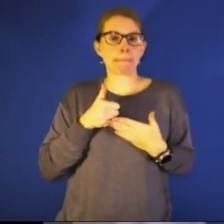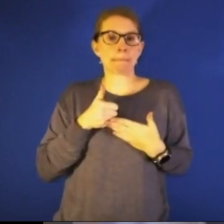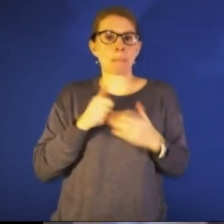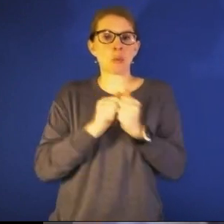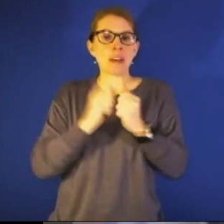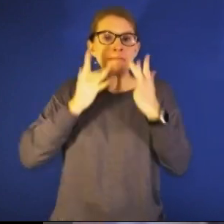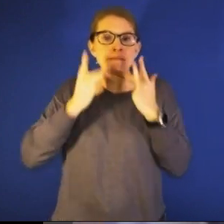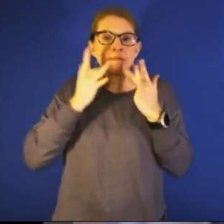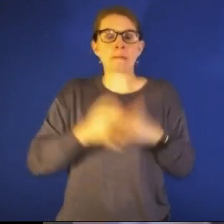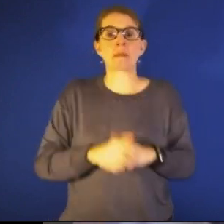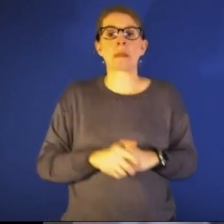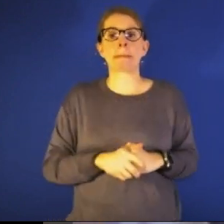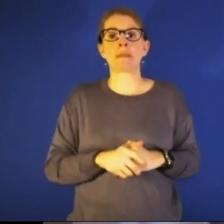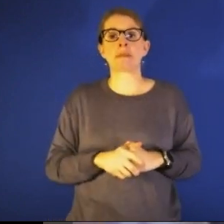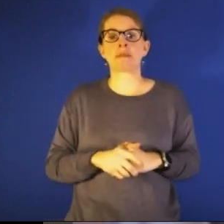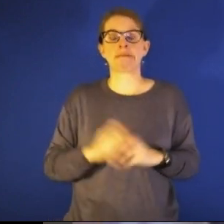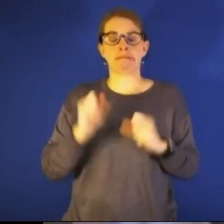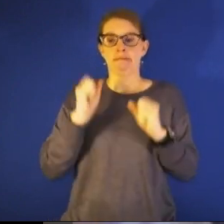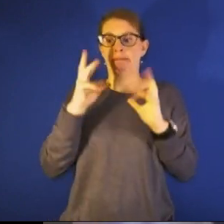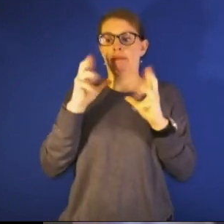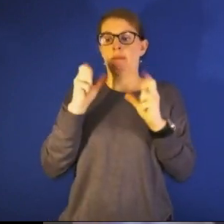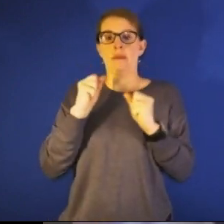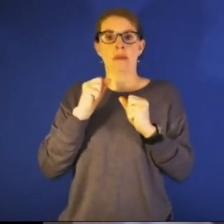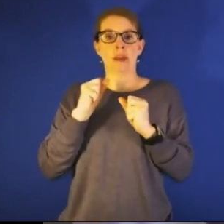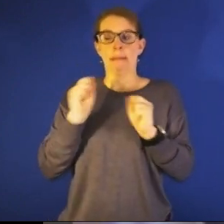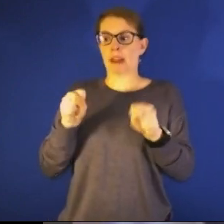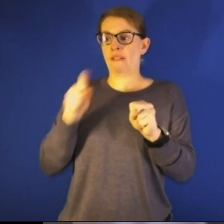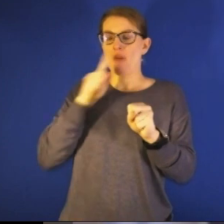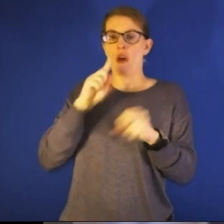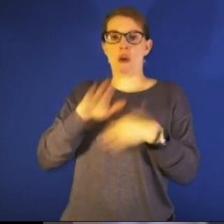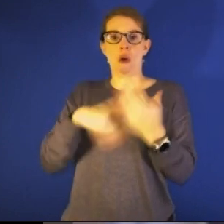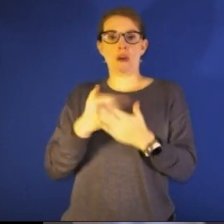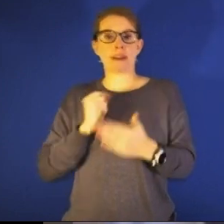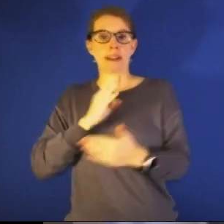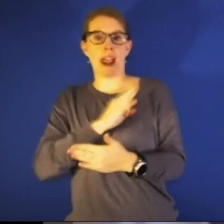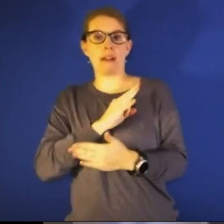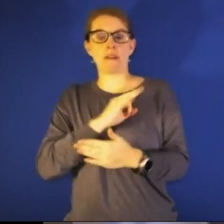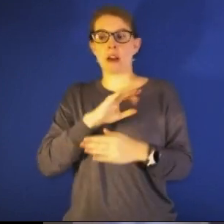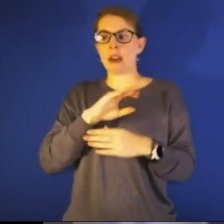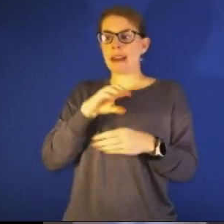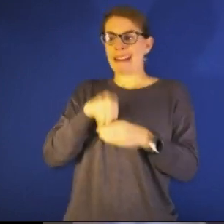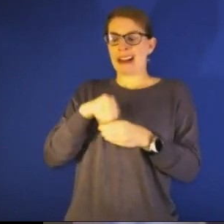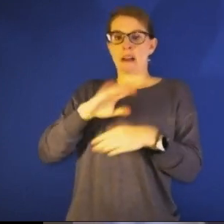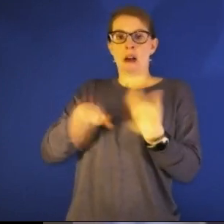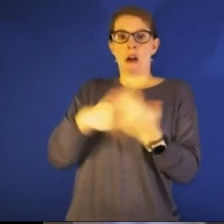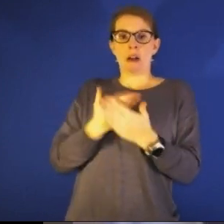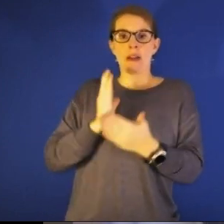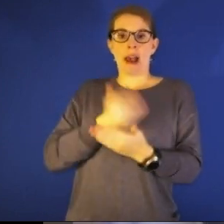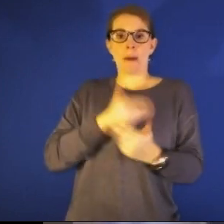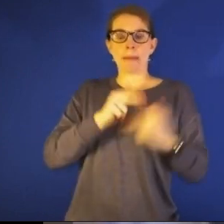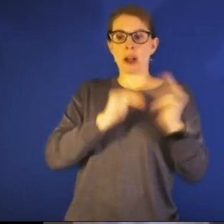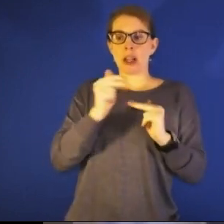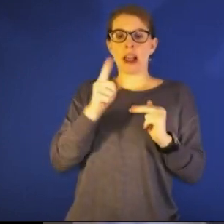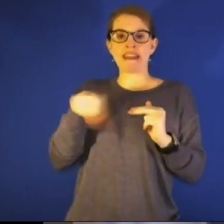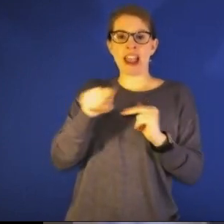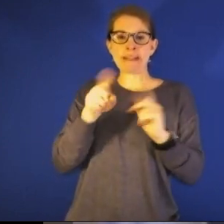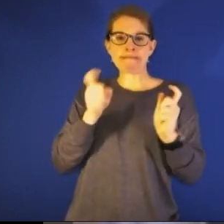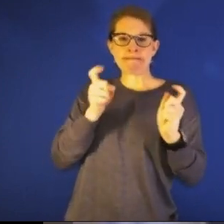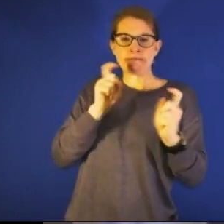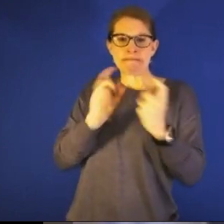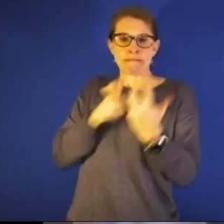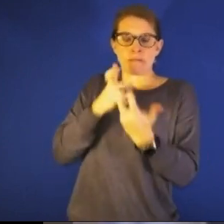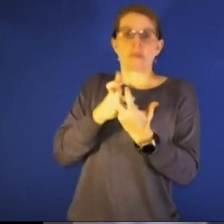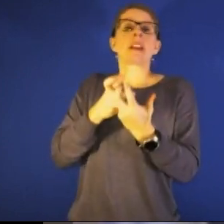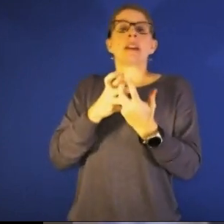by the ability of all of the staff in all of our facilities to adapt and overcome. They're doing